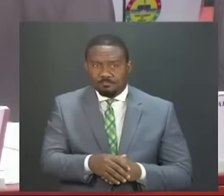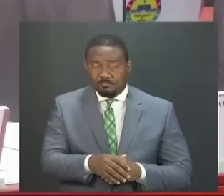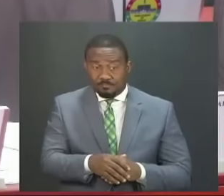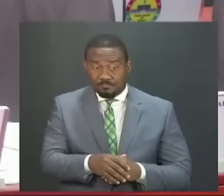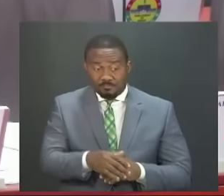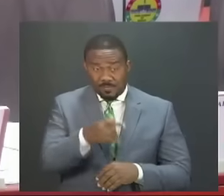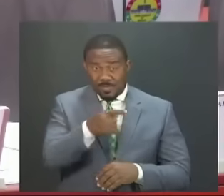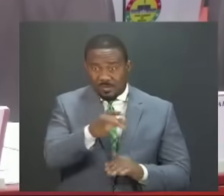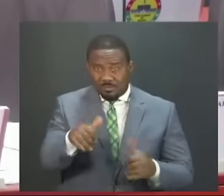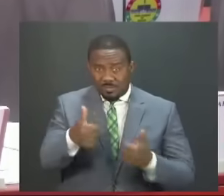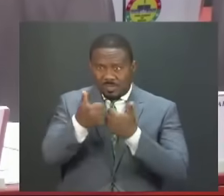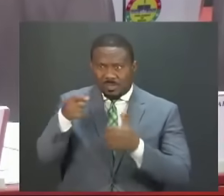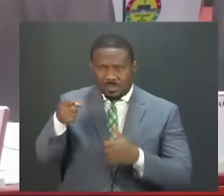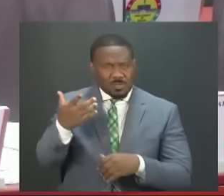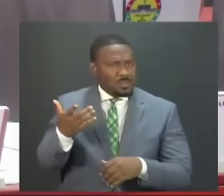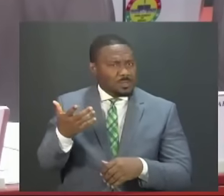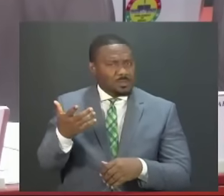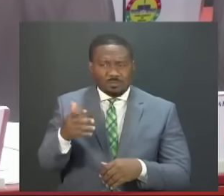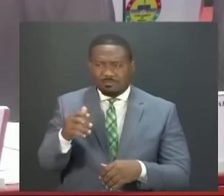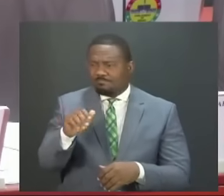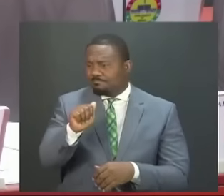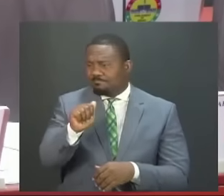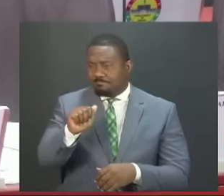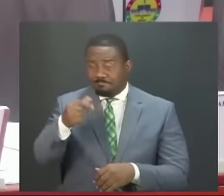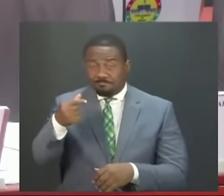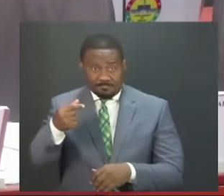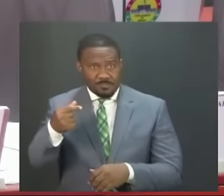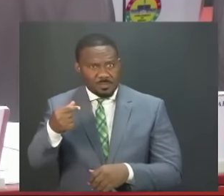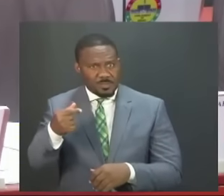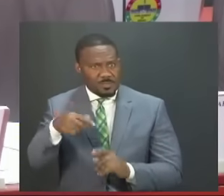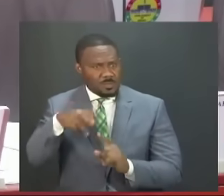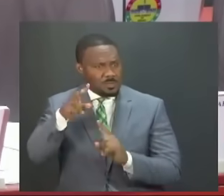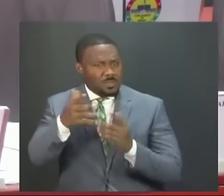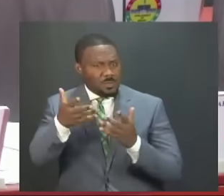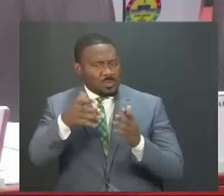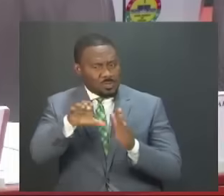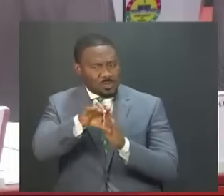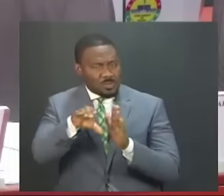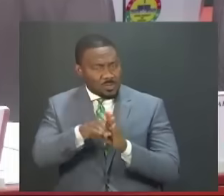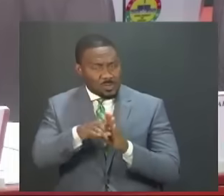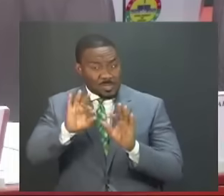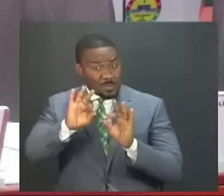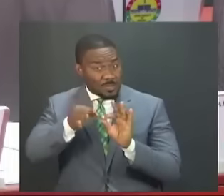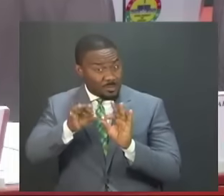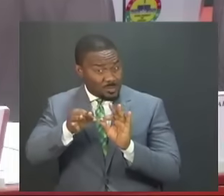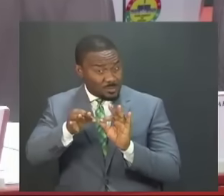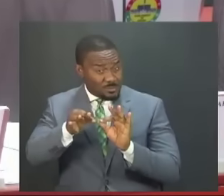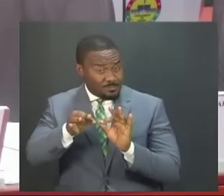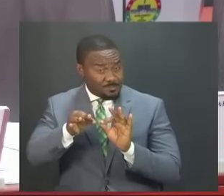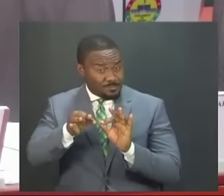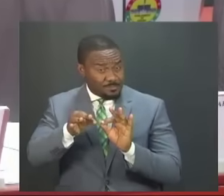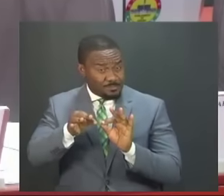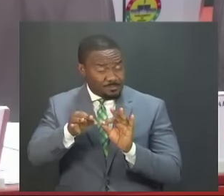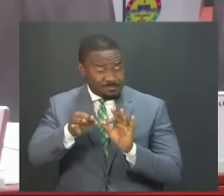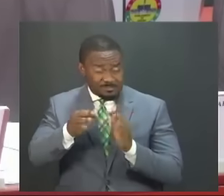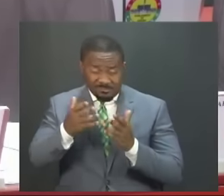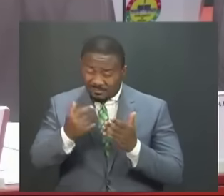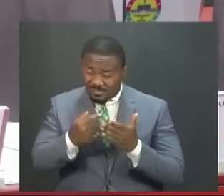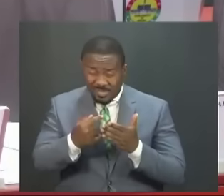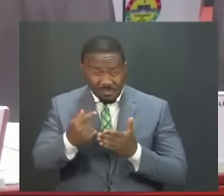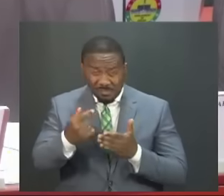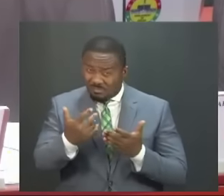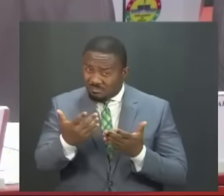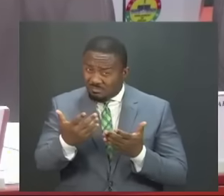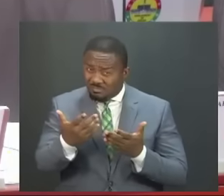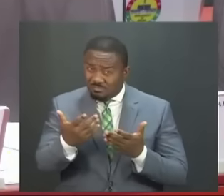of a removal. The AG filed an application seeking constitutional interpretation. It's been weeks that